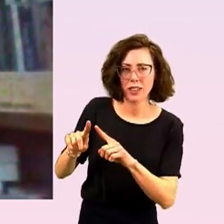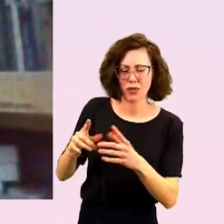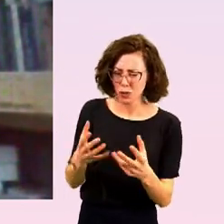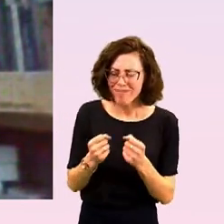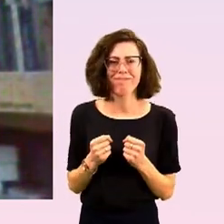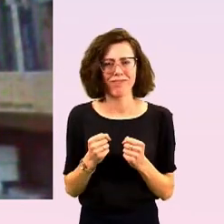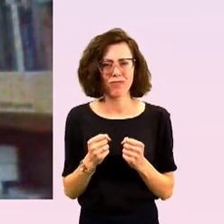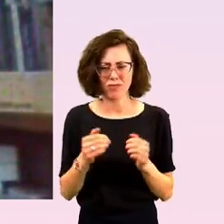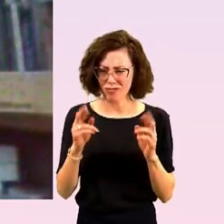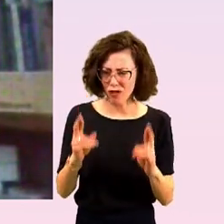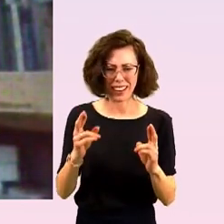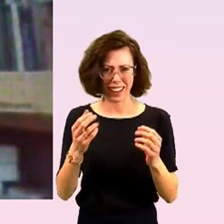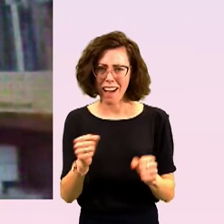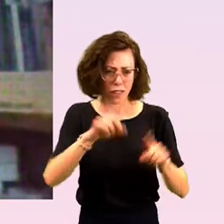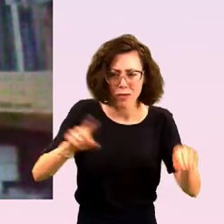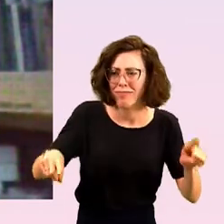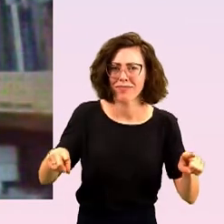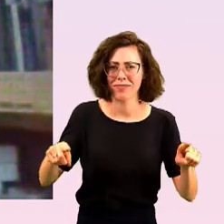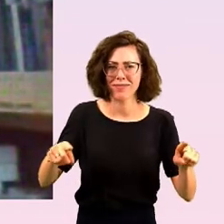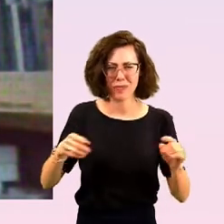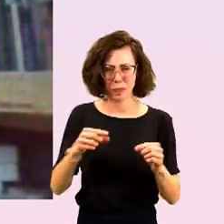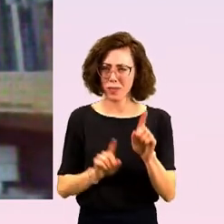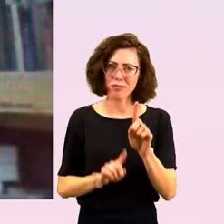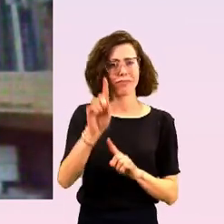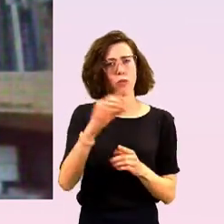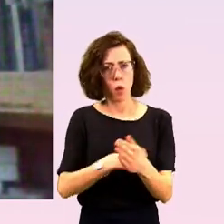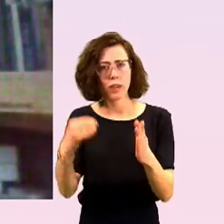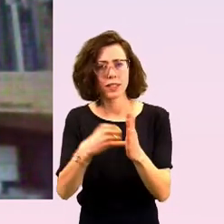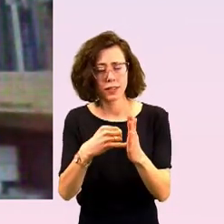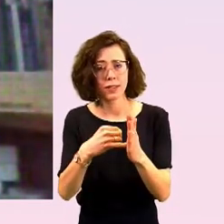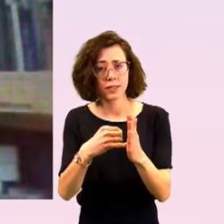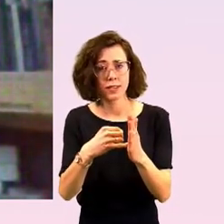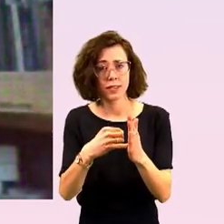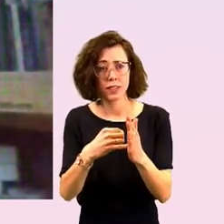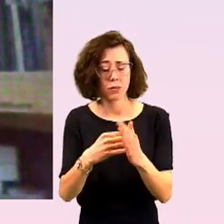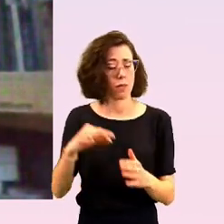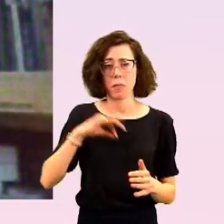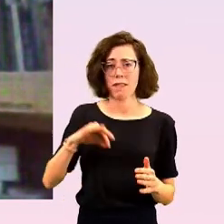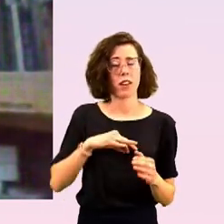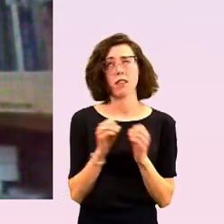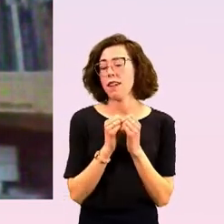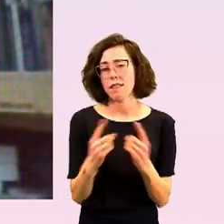the betterment of your organisations or whatever companies you're in, it will be hugely beneficial to everybody. I mean,